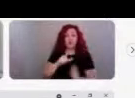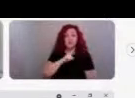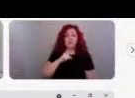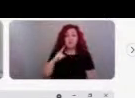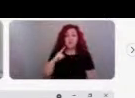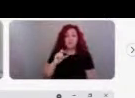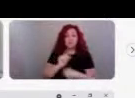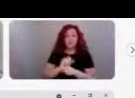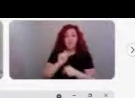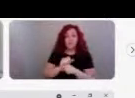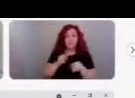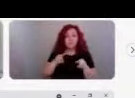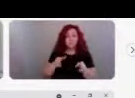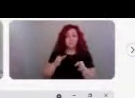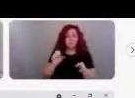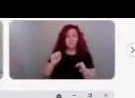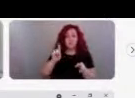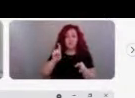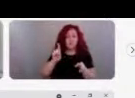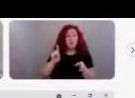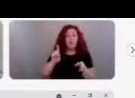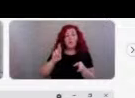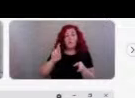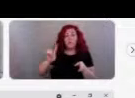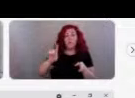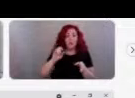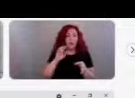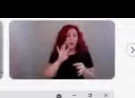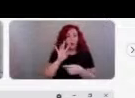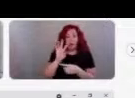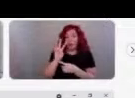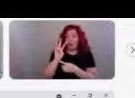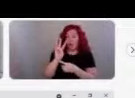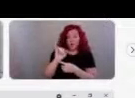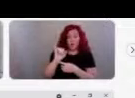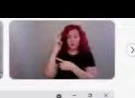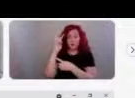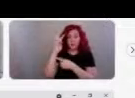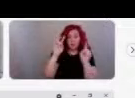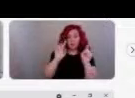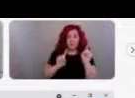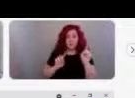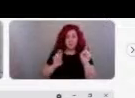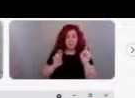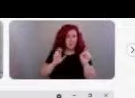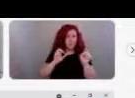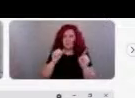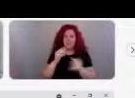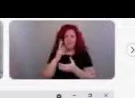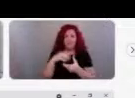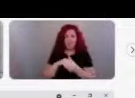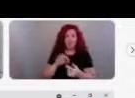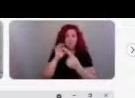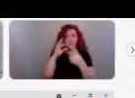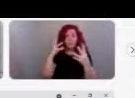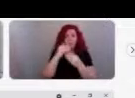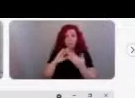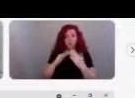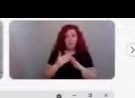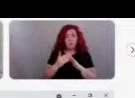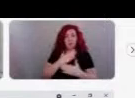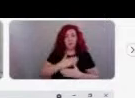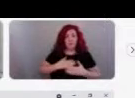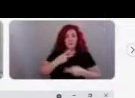scottsdale road if we do not go to i-17 or desert ridge that is not part of our unique beautiful community please keep our